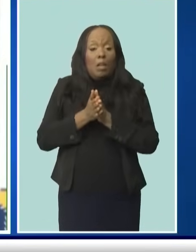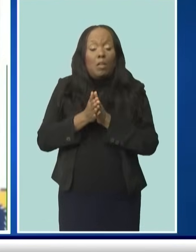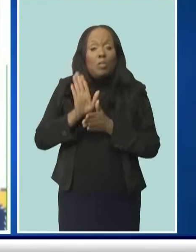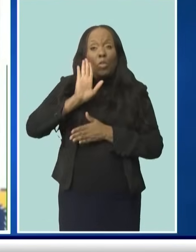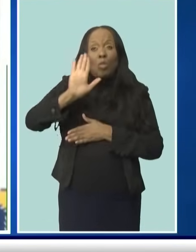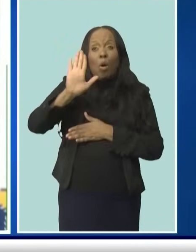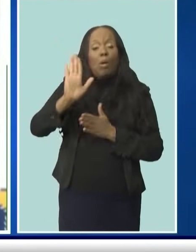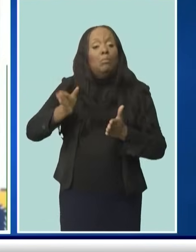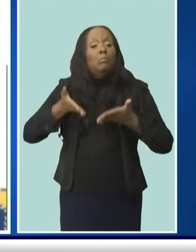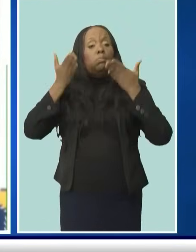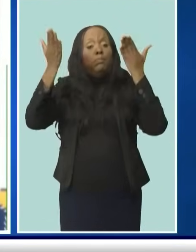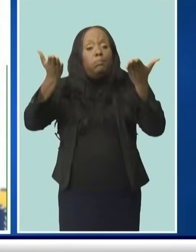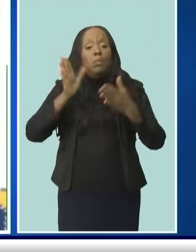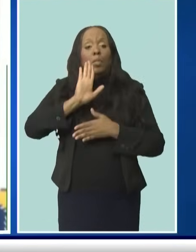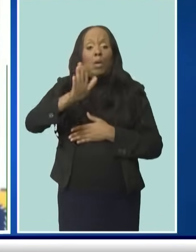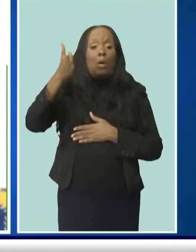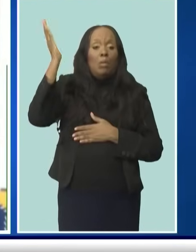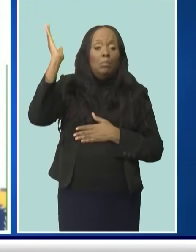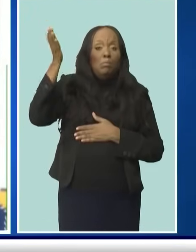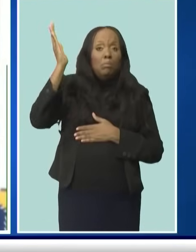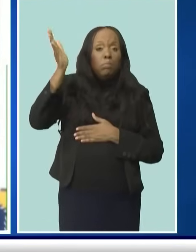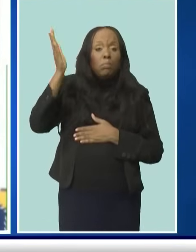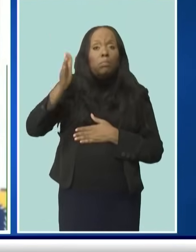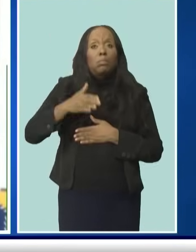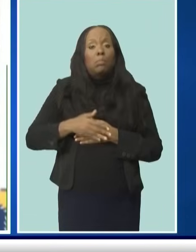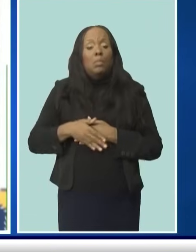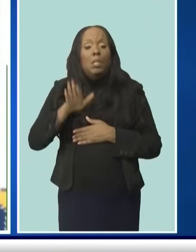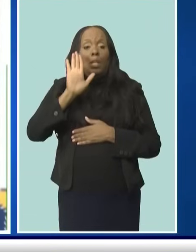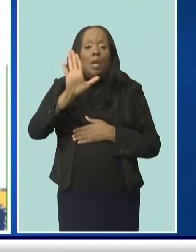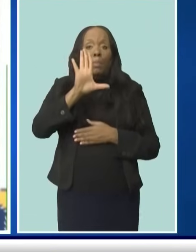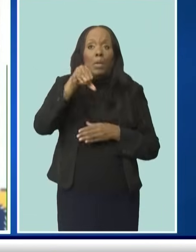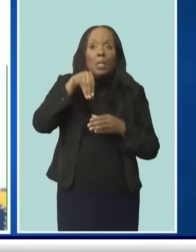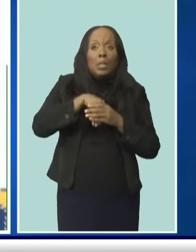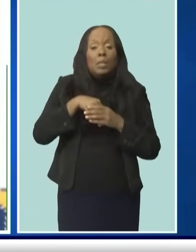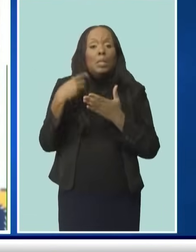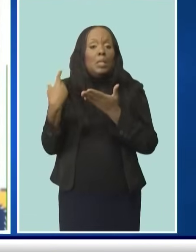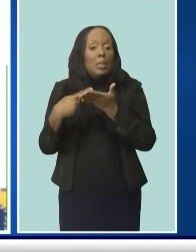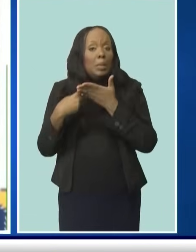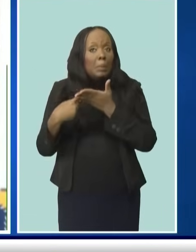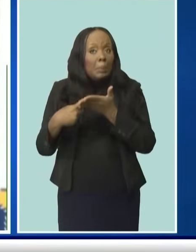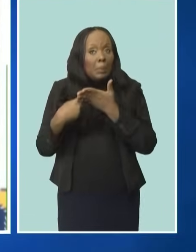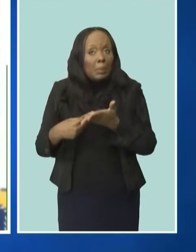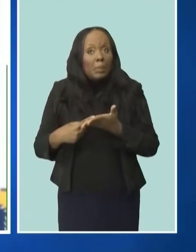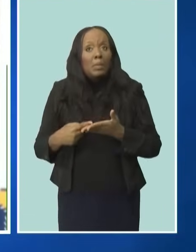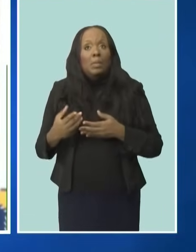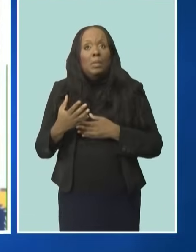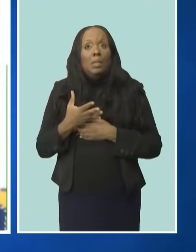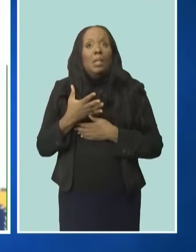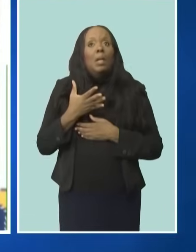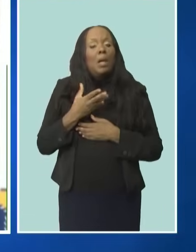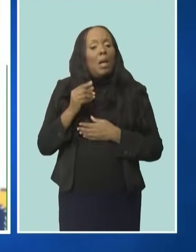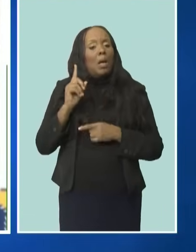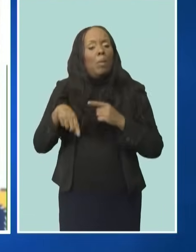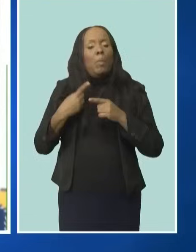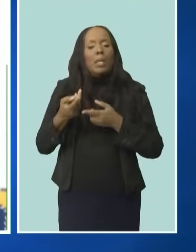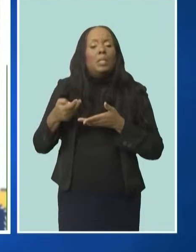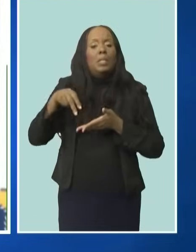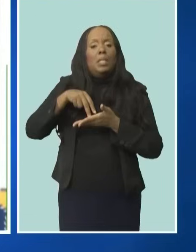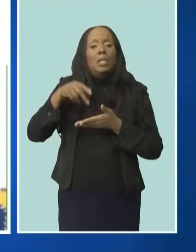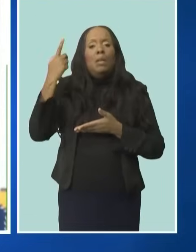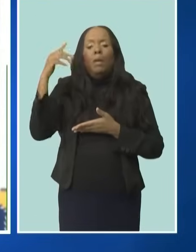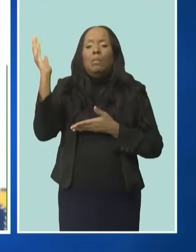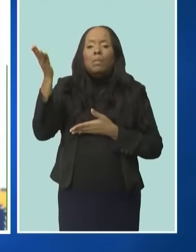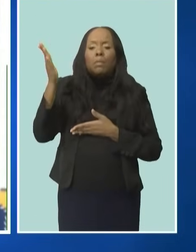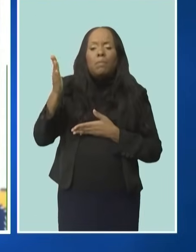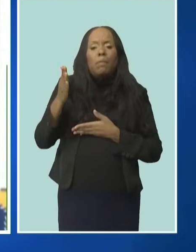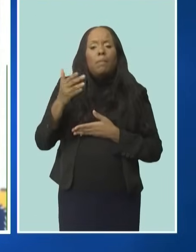contributions in terms of his participation in debates and the moving of resolutions,